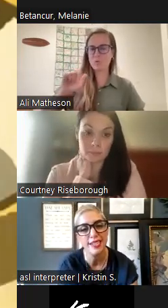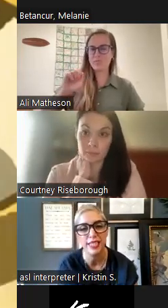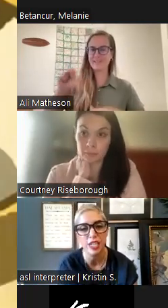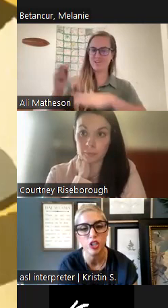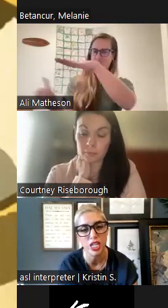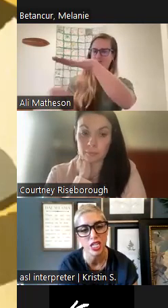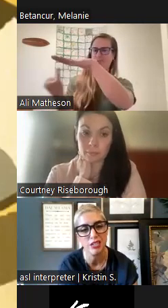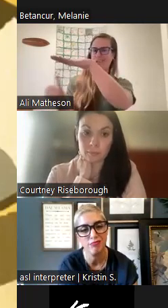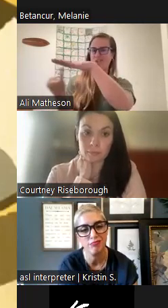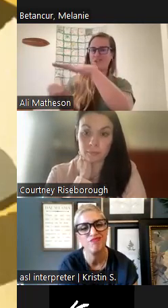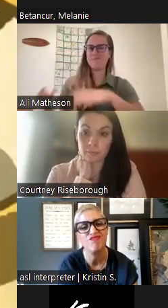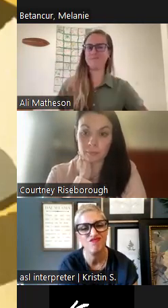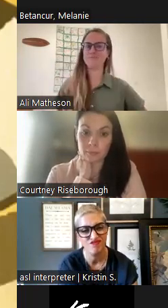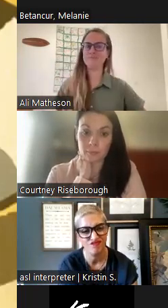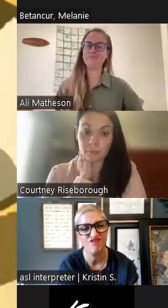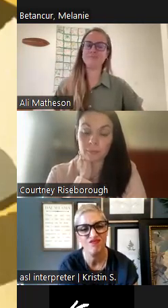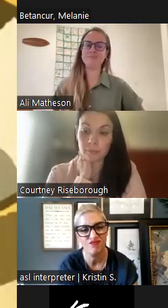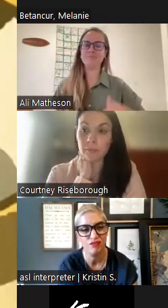Using isolation.